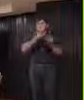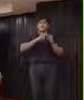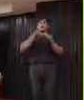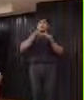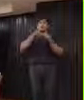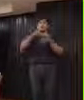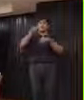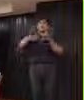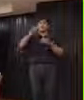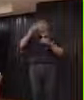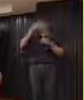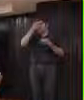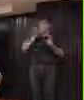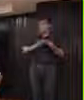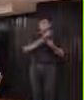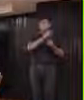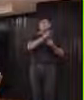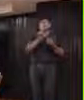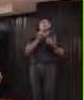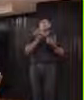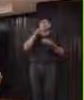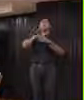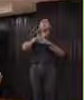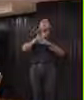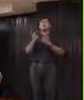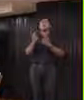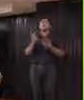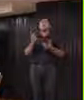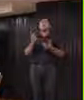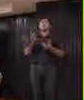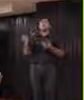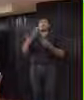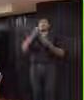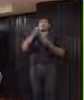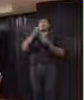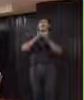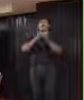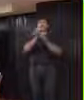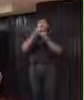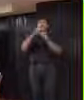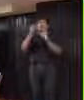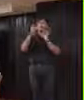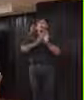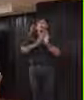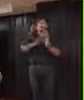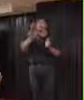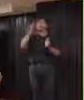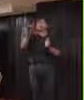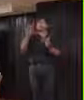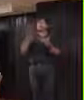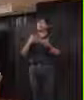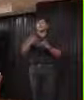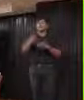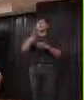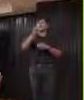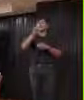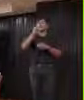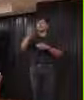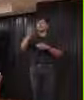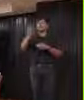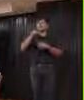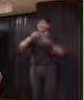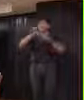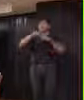I've taken that matter to Mr. Lingdon and said, it should, and you know that the 2002 elections were in fact relatively